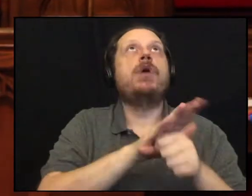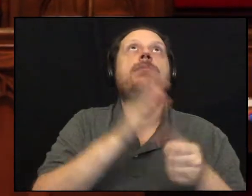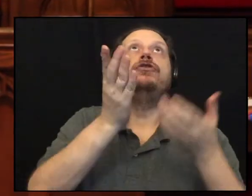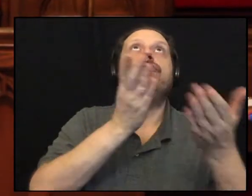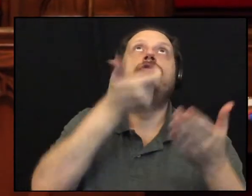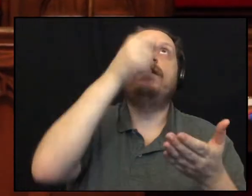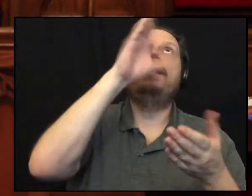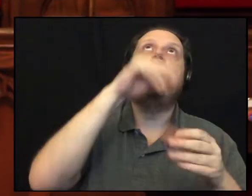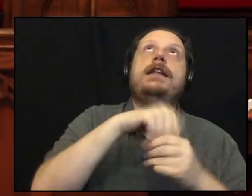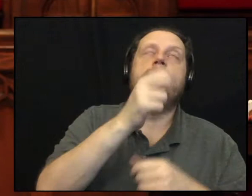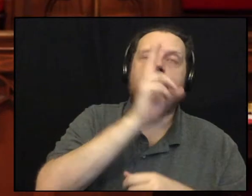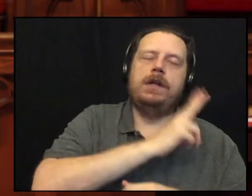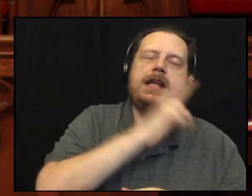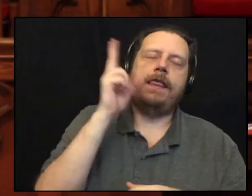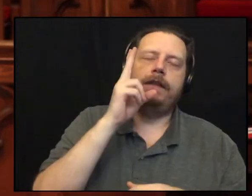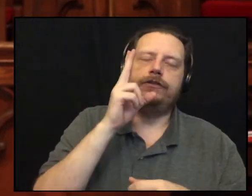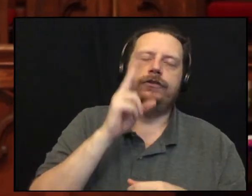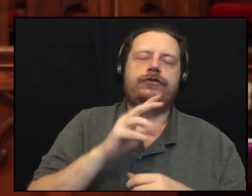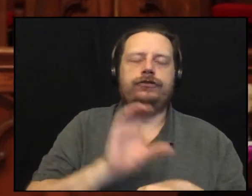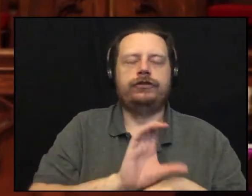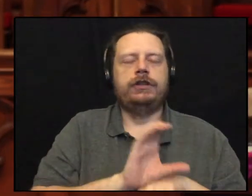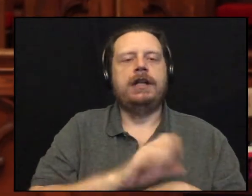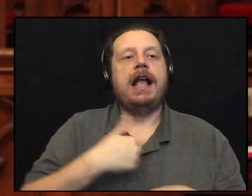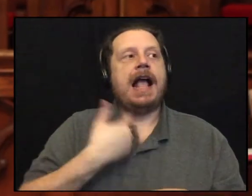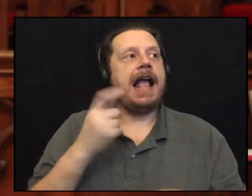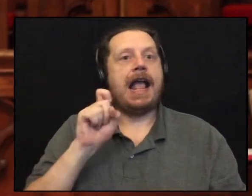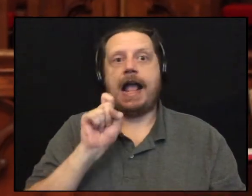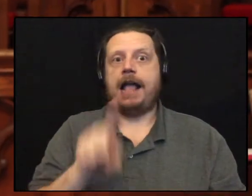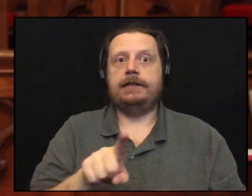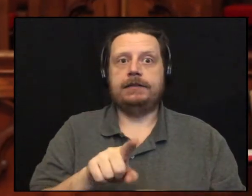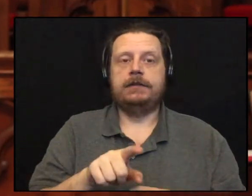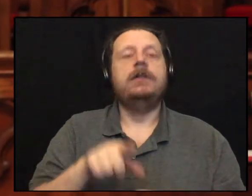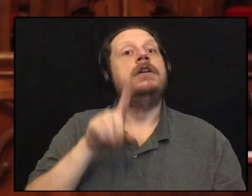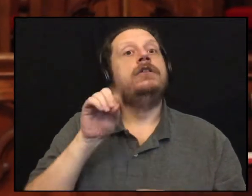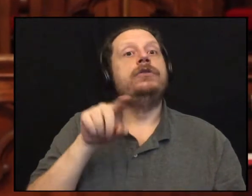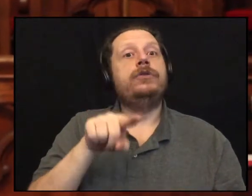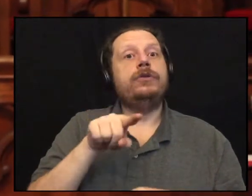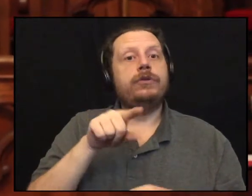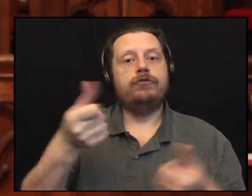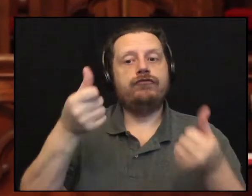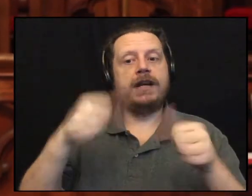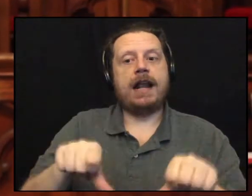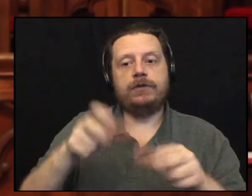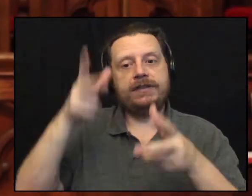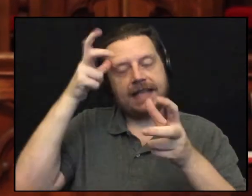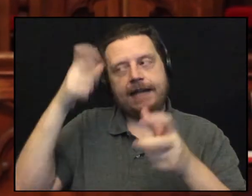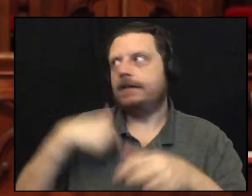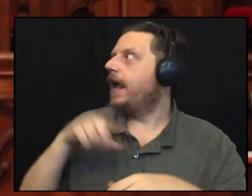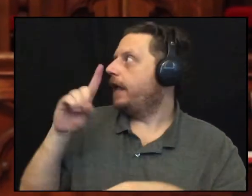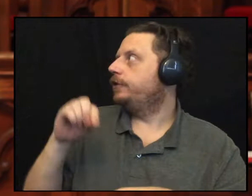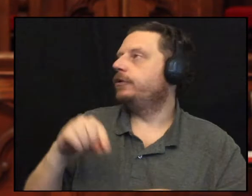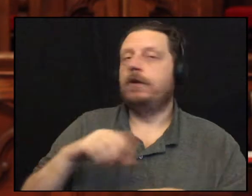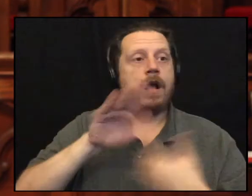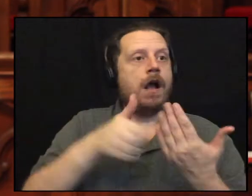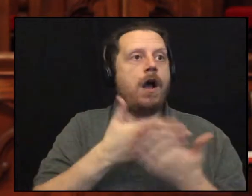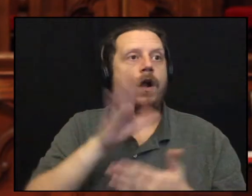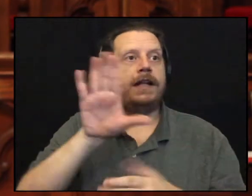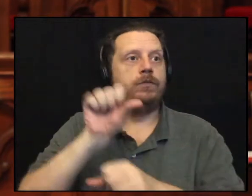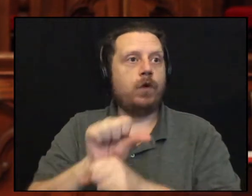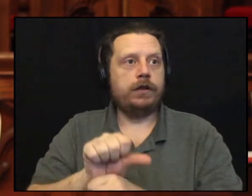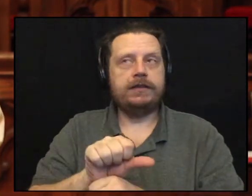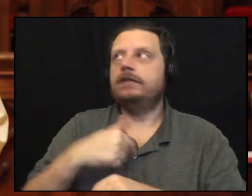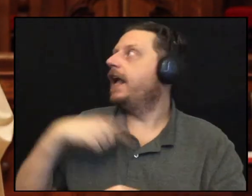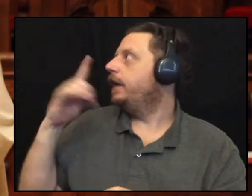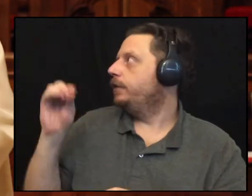Church. And so I ask, do you renounce Satan? I do. And all his works? I